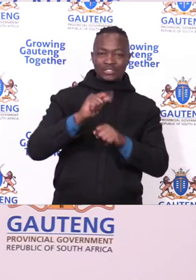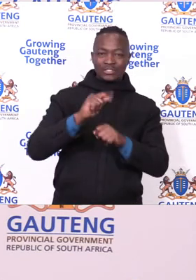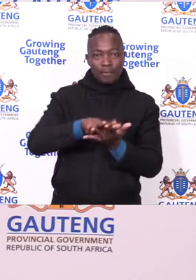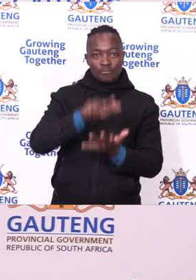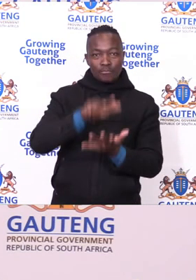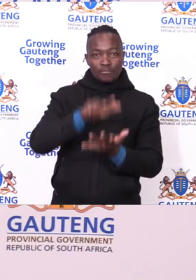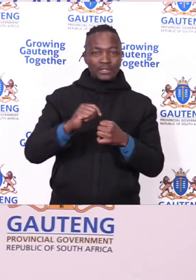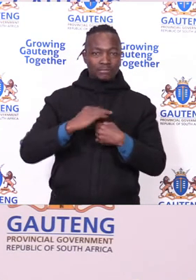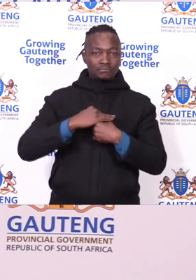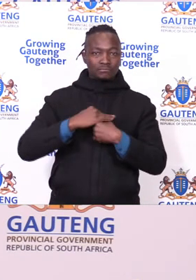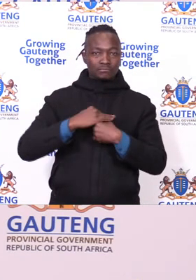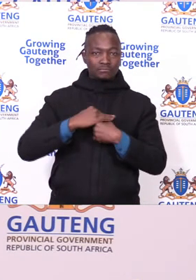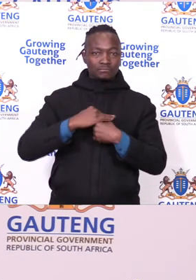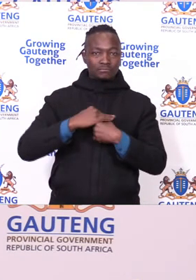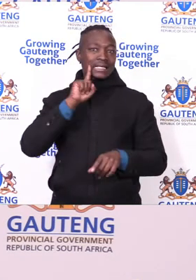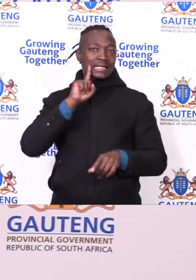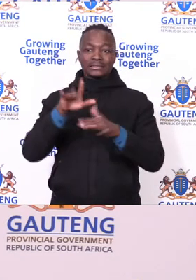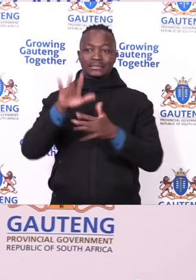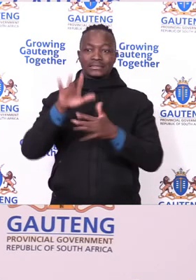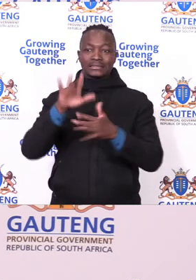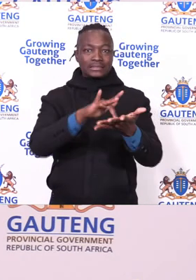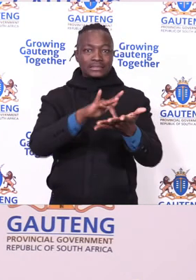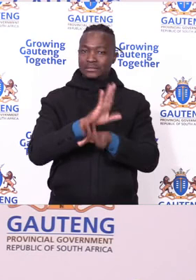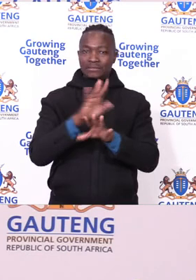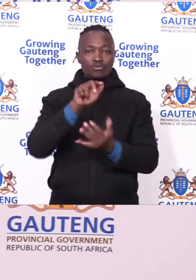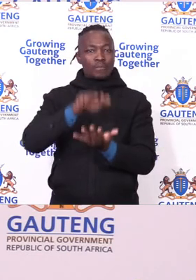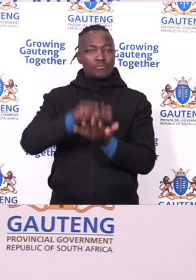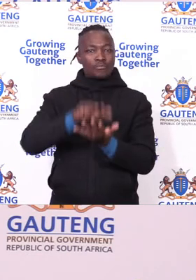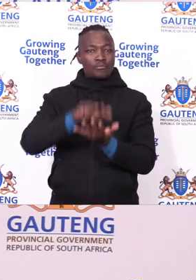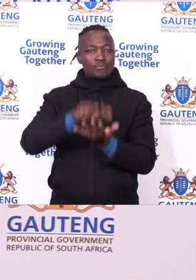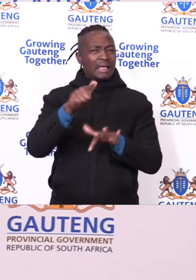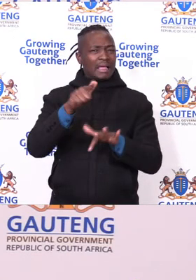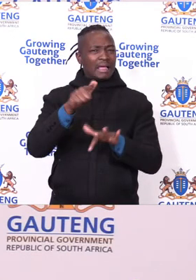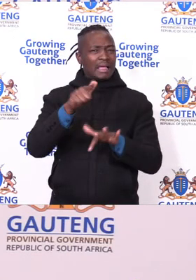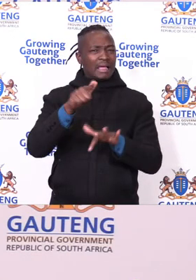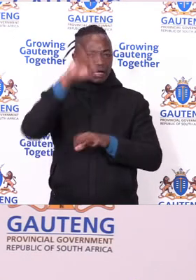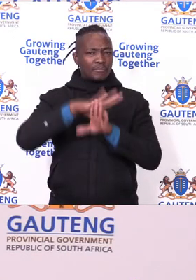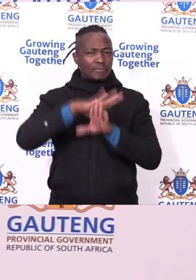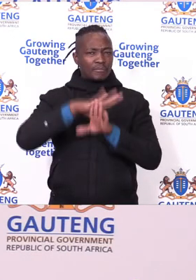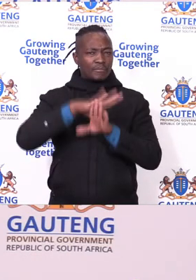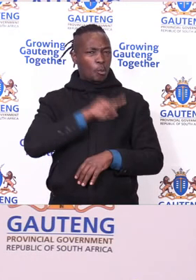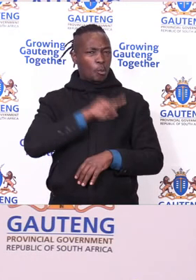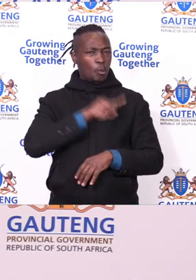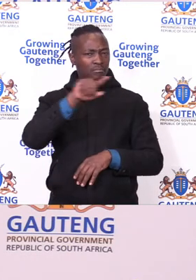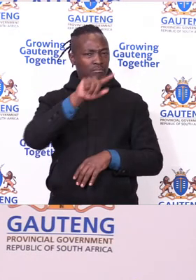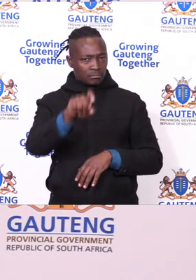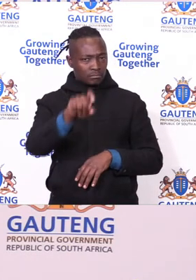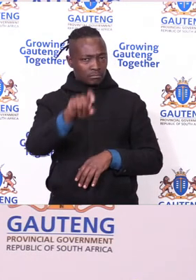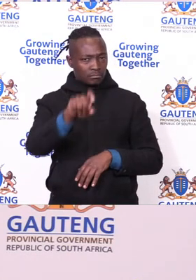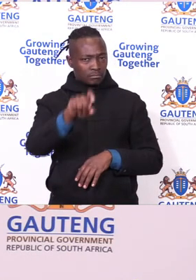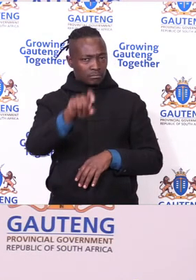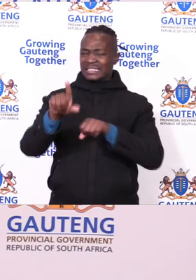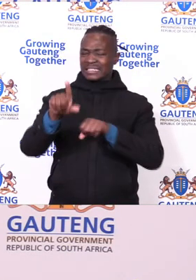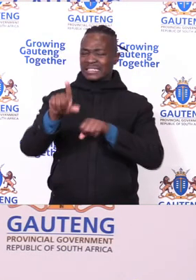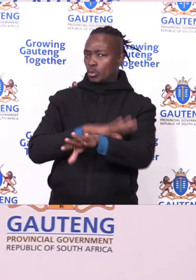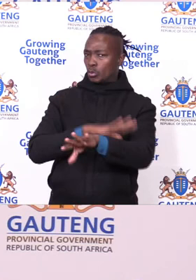of COVID-19 test centers. As the provincial government, do we know why it has taken so long to approve these sites? We are